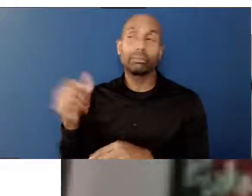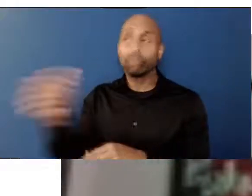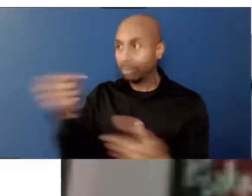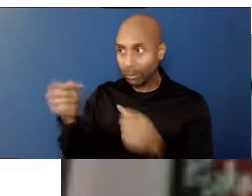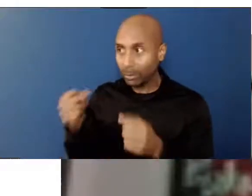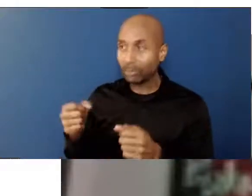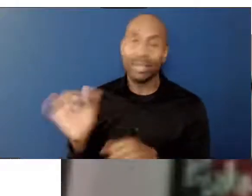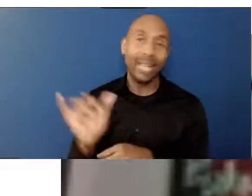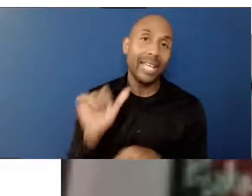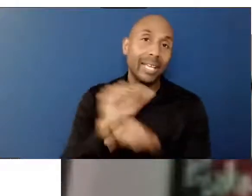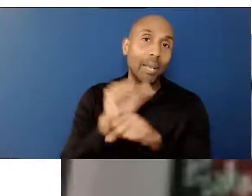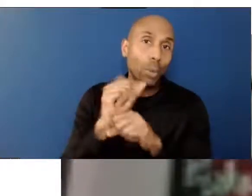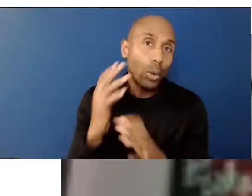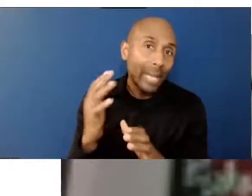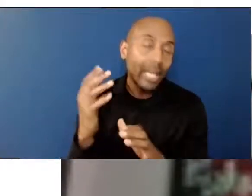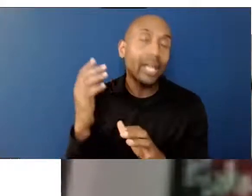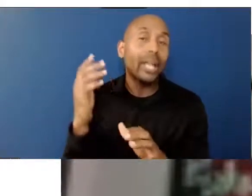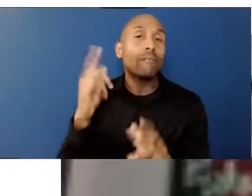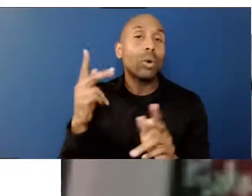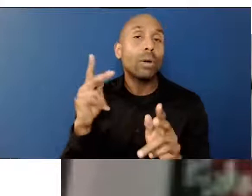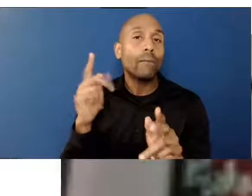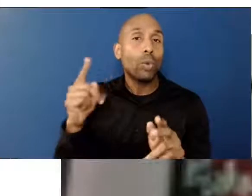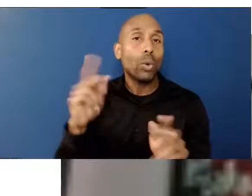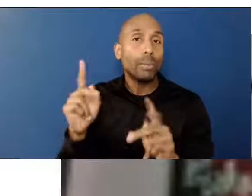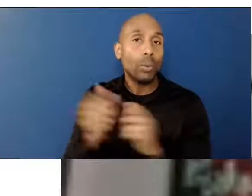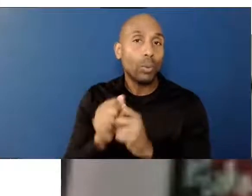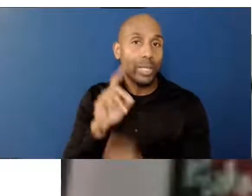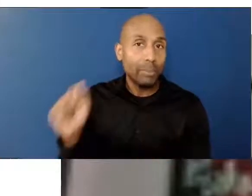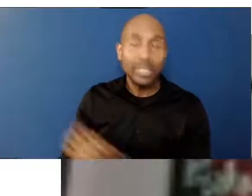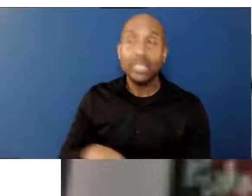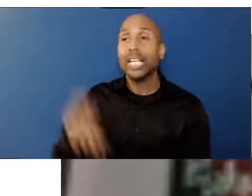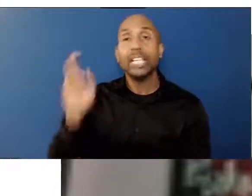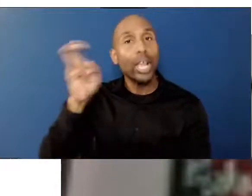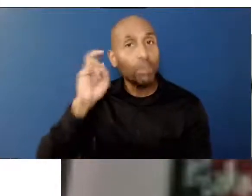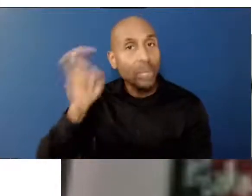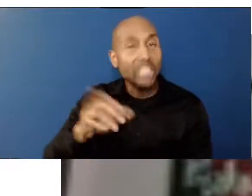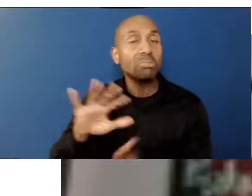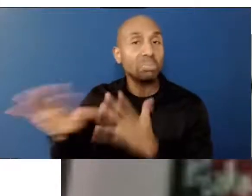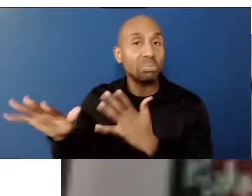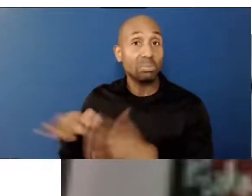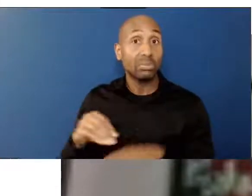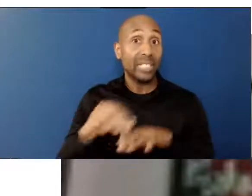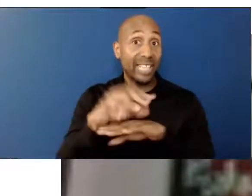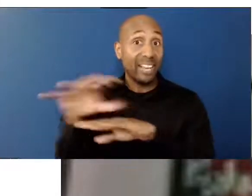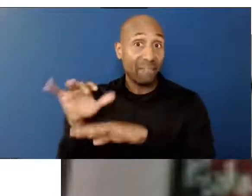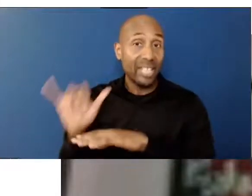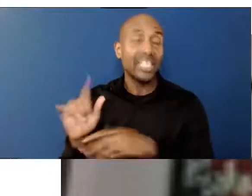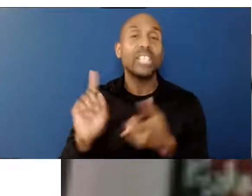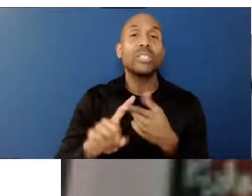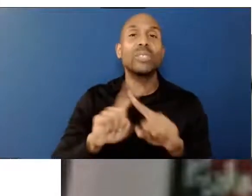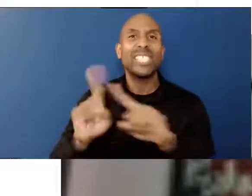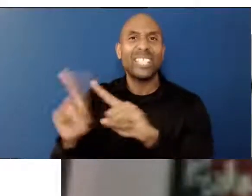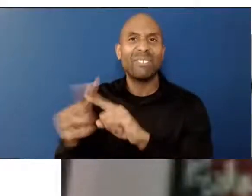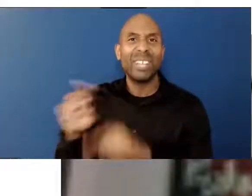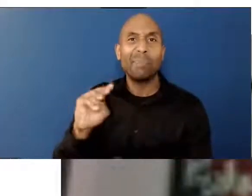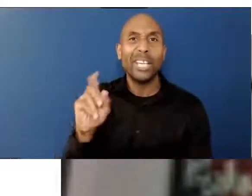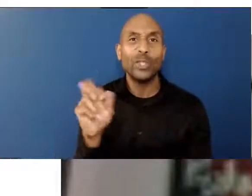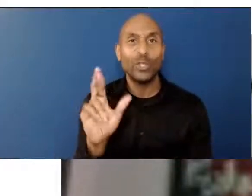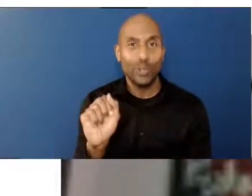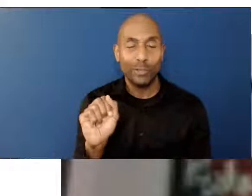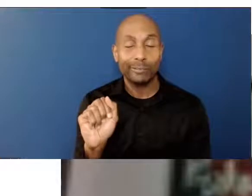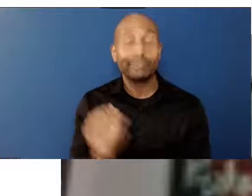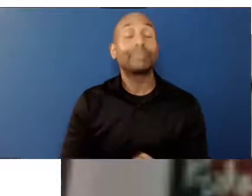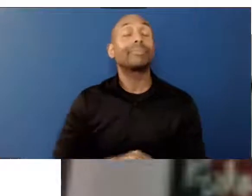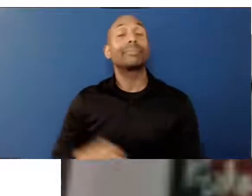they play an important role in providing advice to ministers. So the board consists of 12 members across the province with diverse